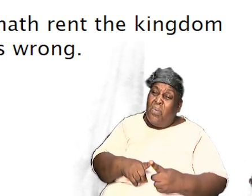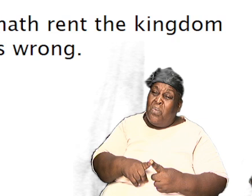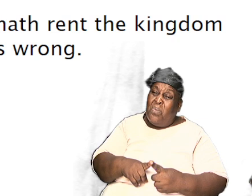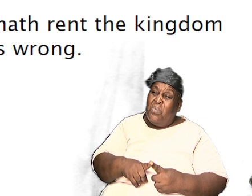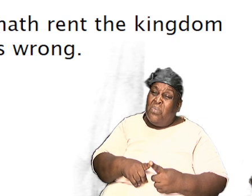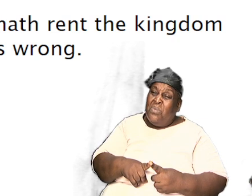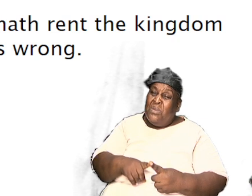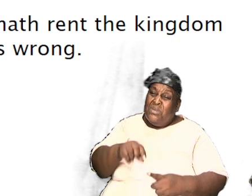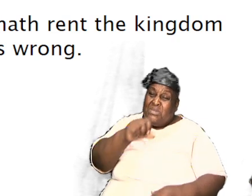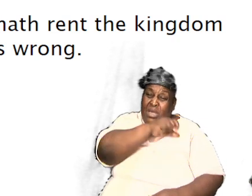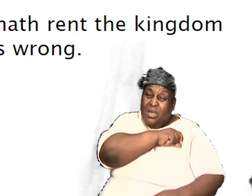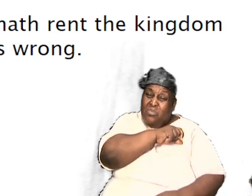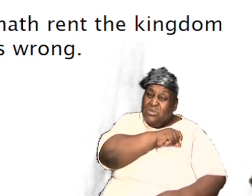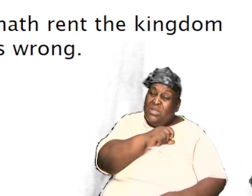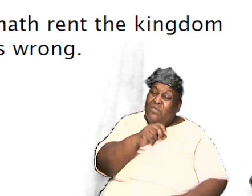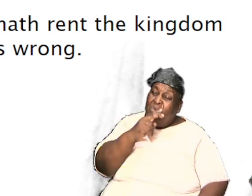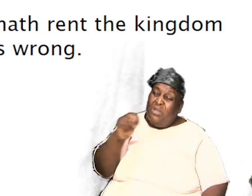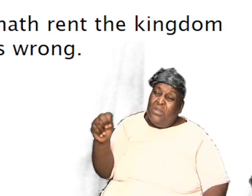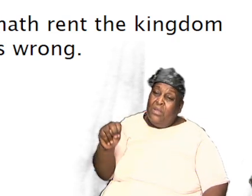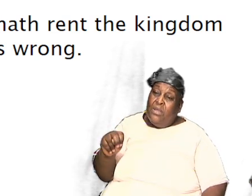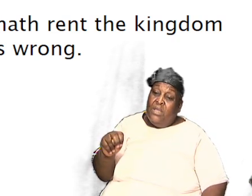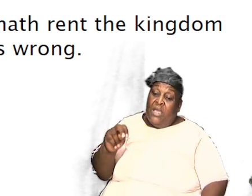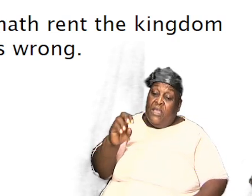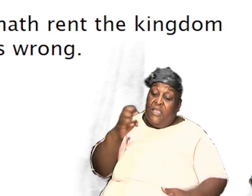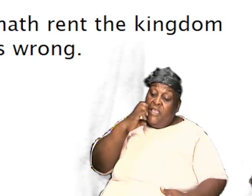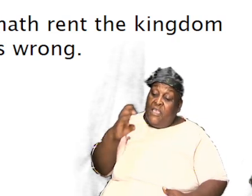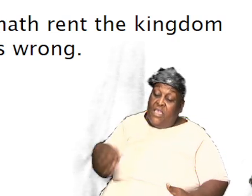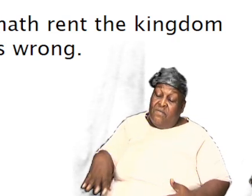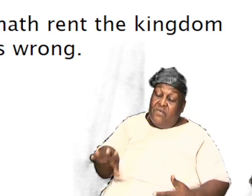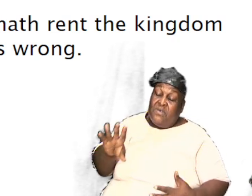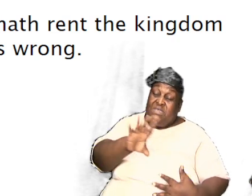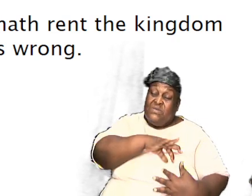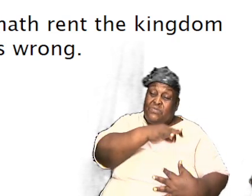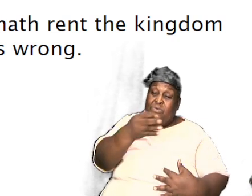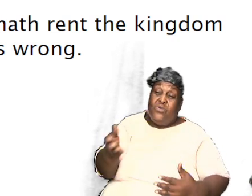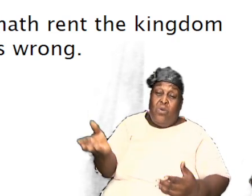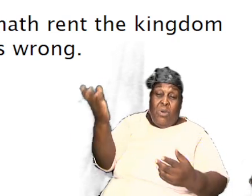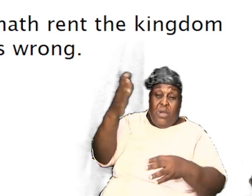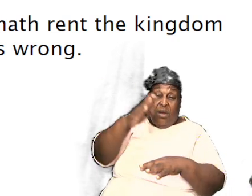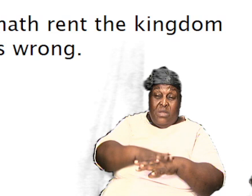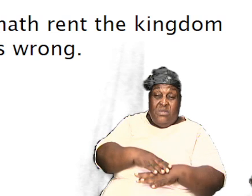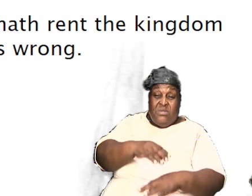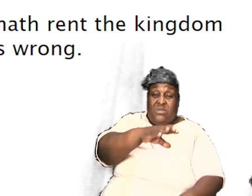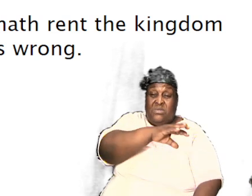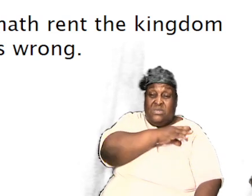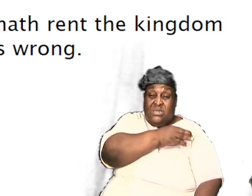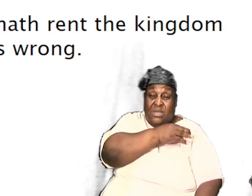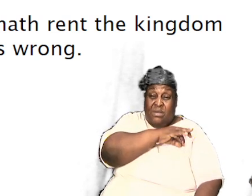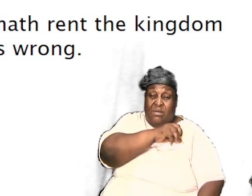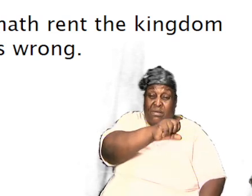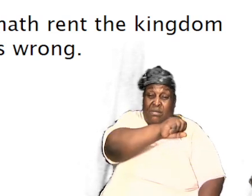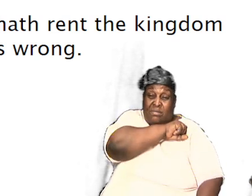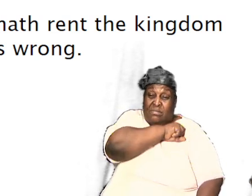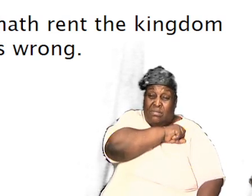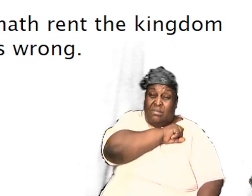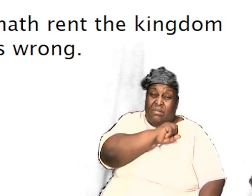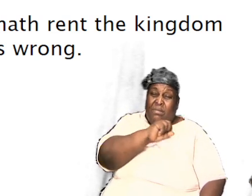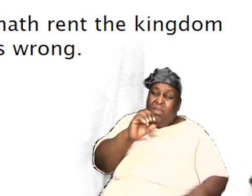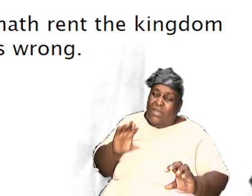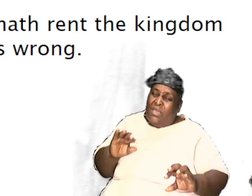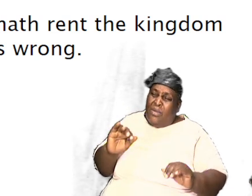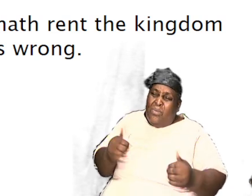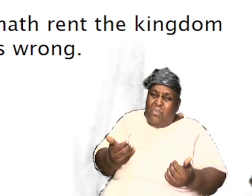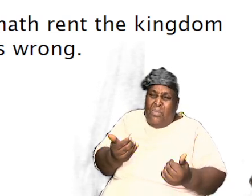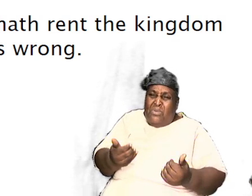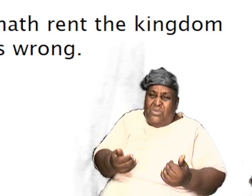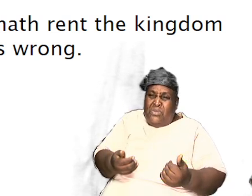Saul, from evil spirit came upon him after the Spirit of God left him. Can you imagine how charming he